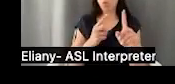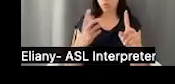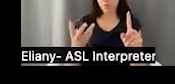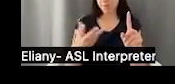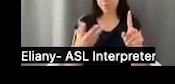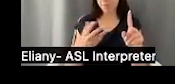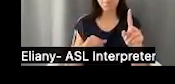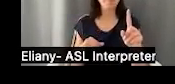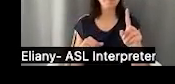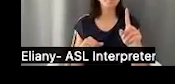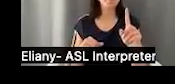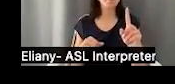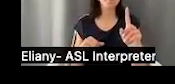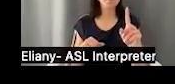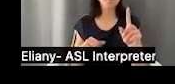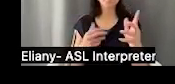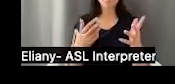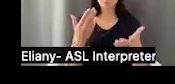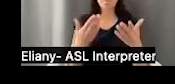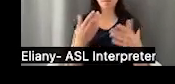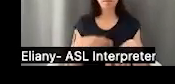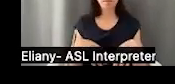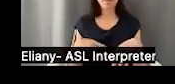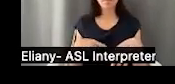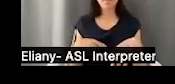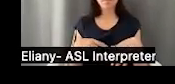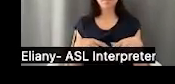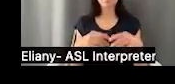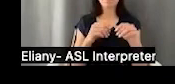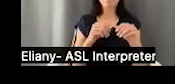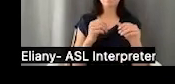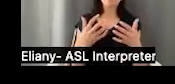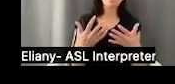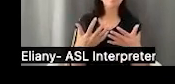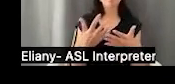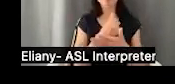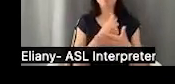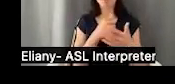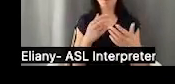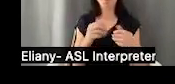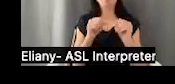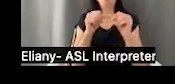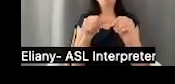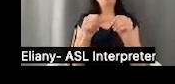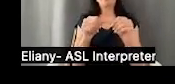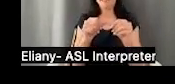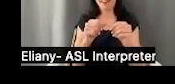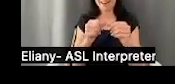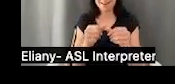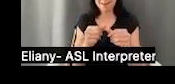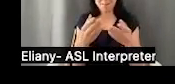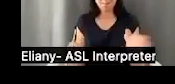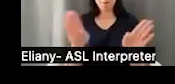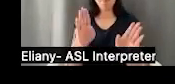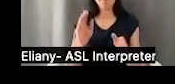special needs trust is to either gain or maintain eligibility for a public assistance program.